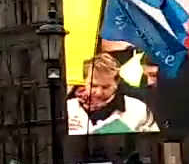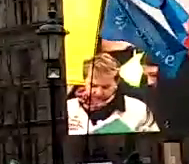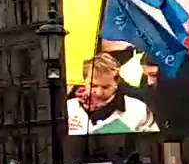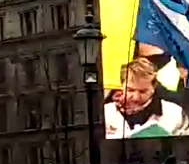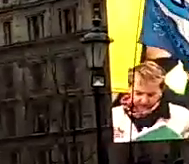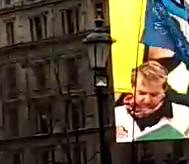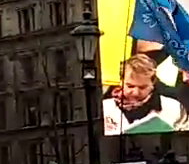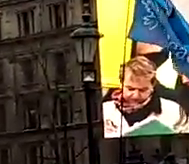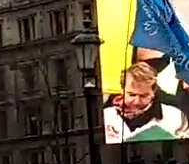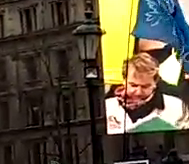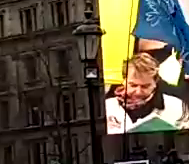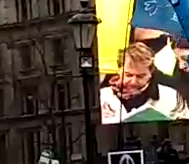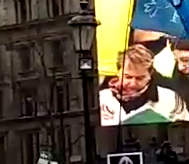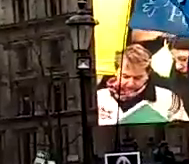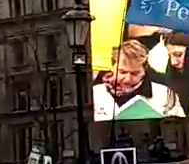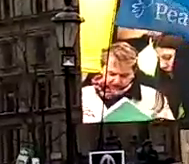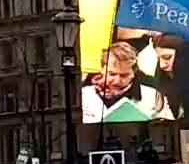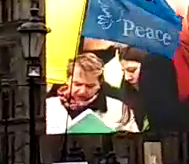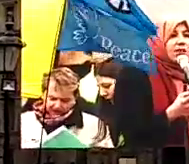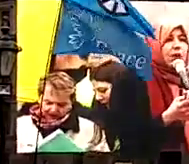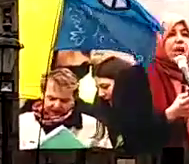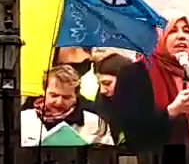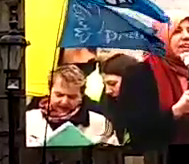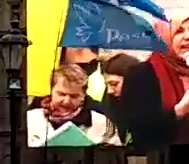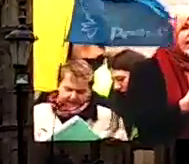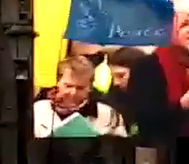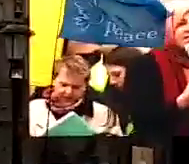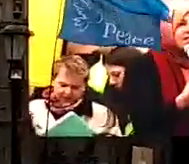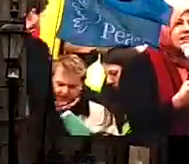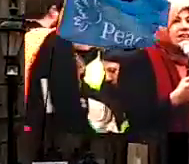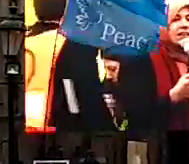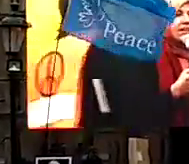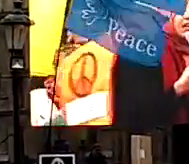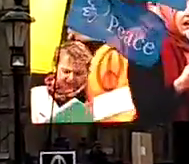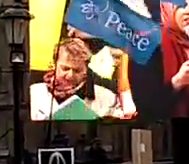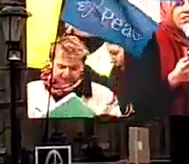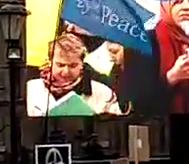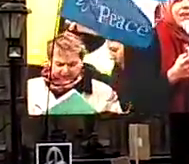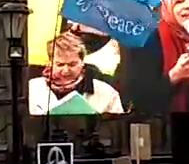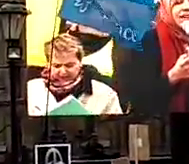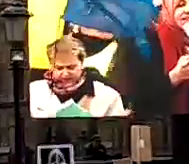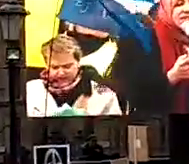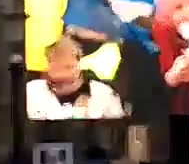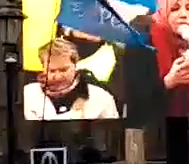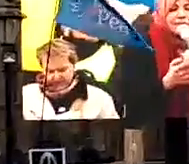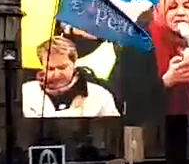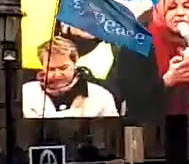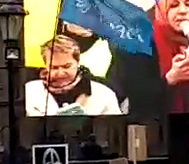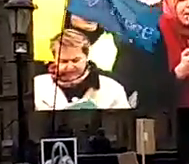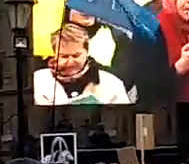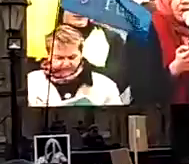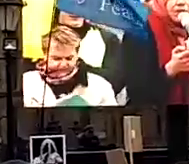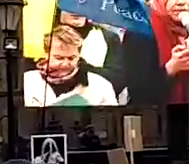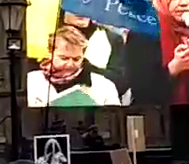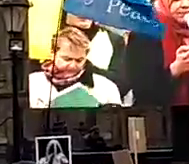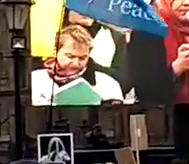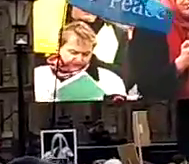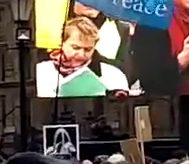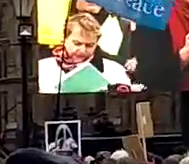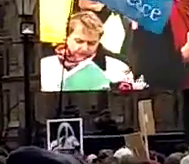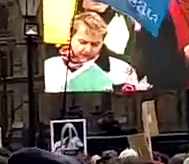Ourselves for further cuts that will affect the working class, the lives of millions of British